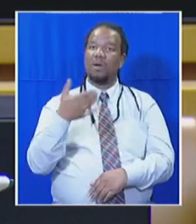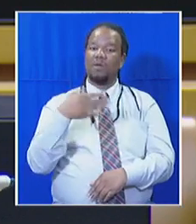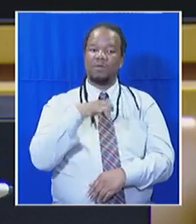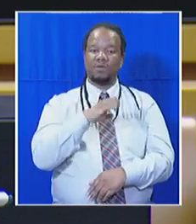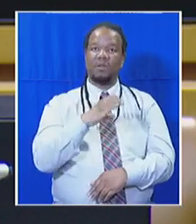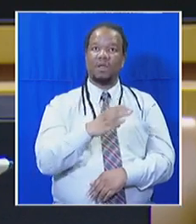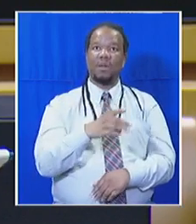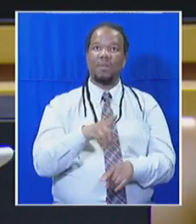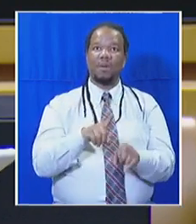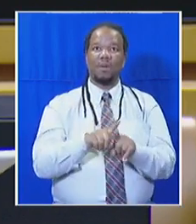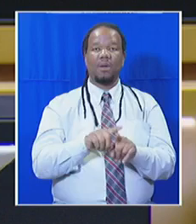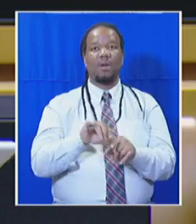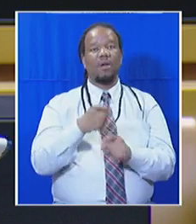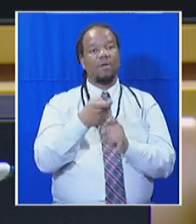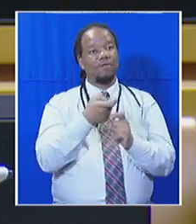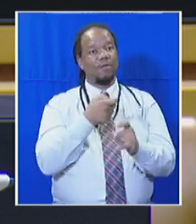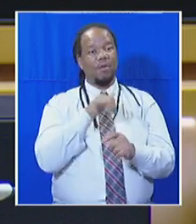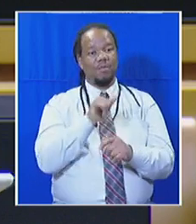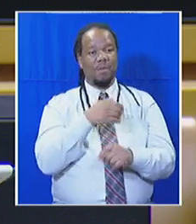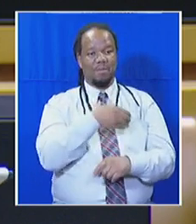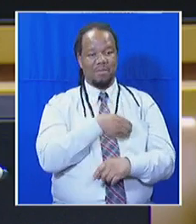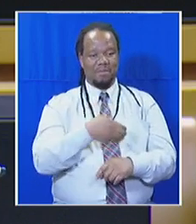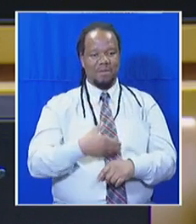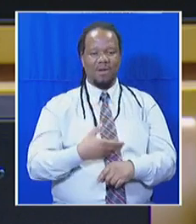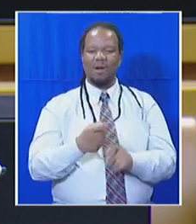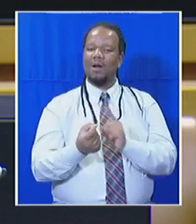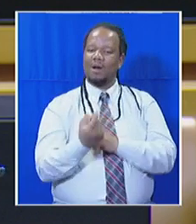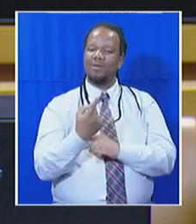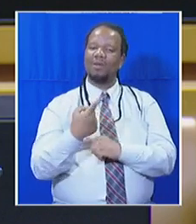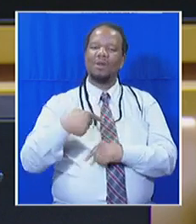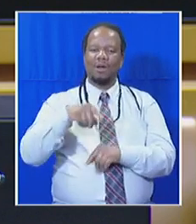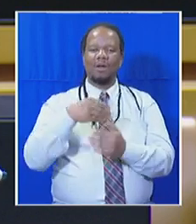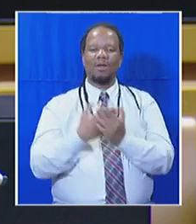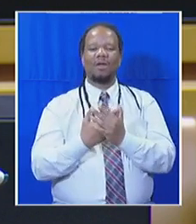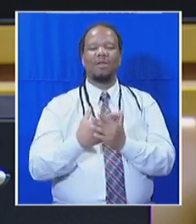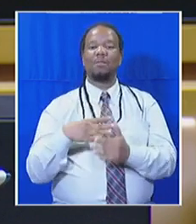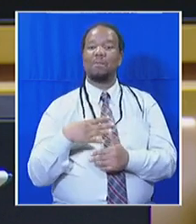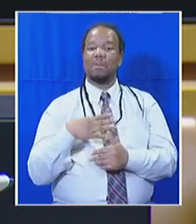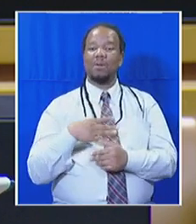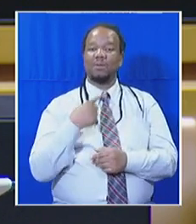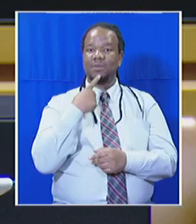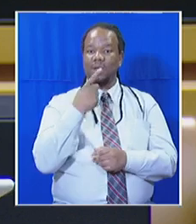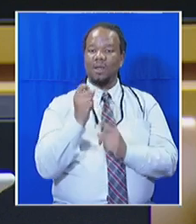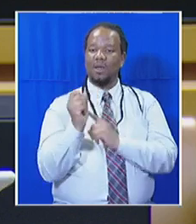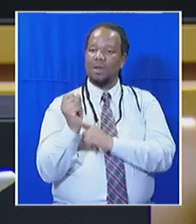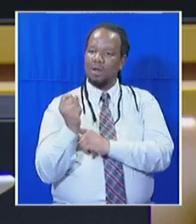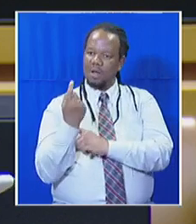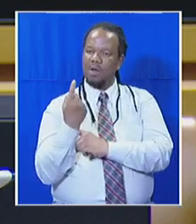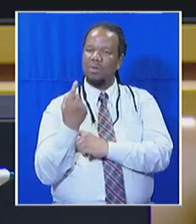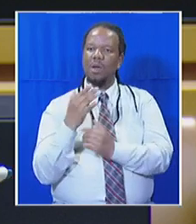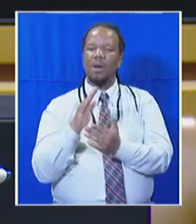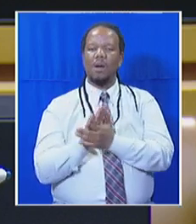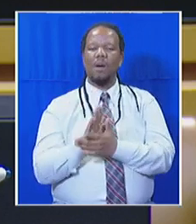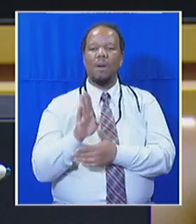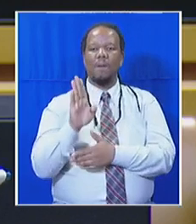Gauteng, who can proudly say, as we speak today, Gauteng has a blue drop that has